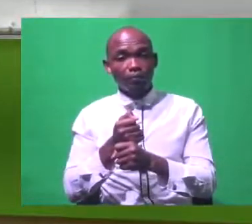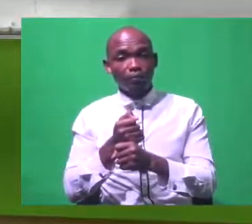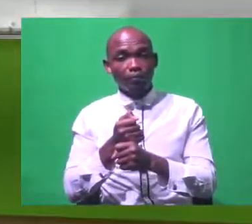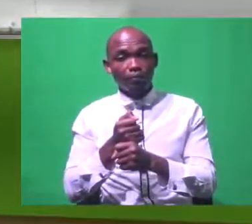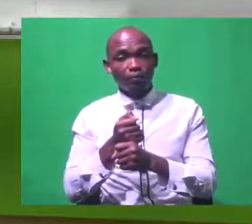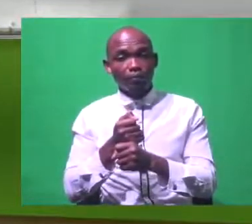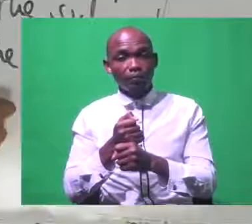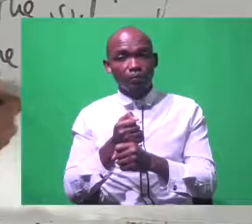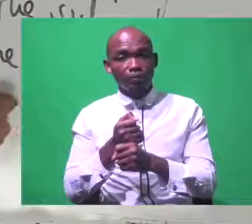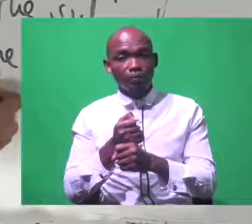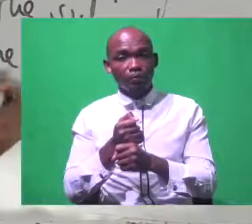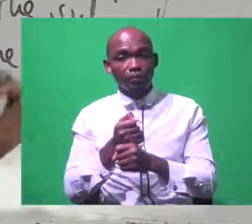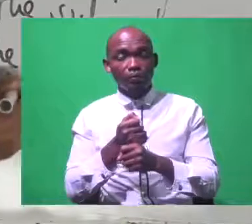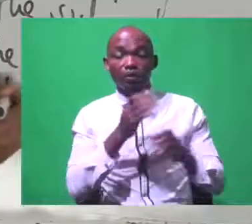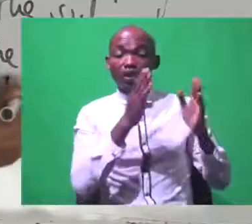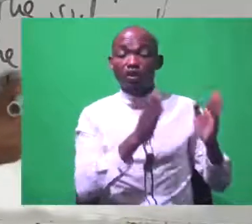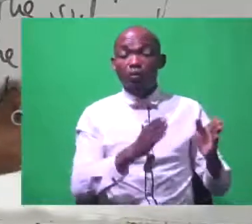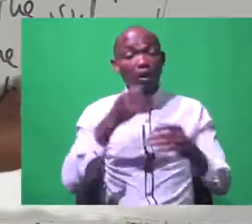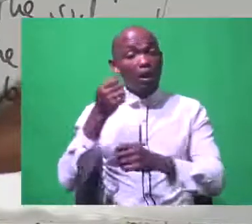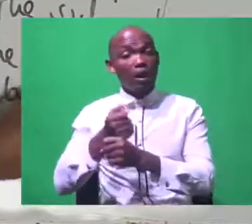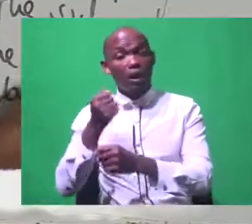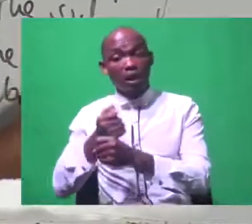the human labor